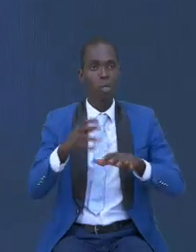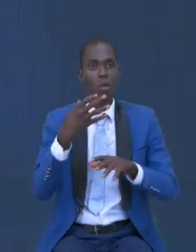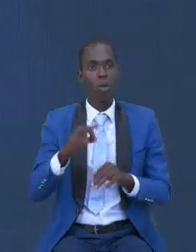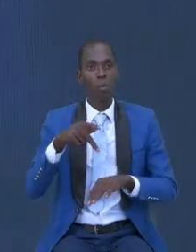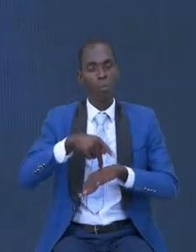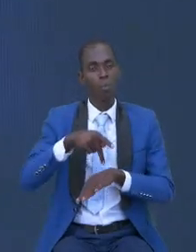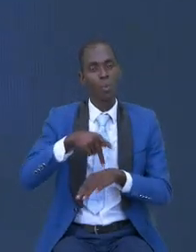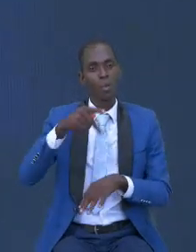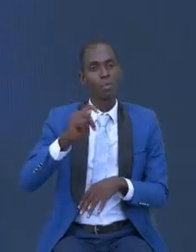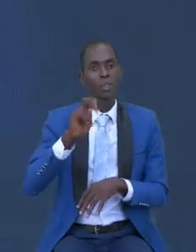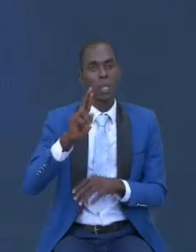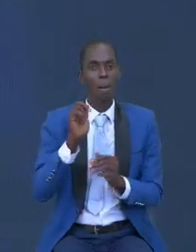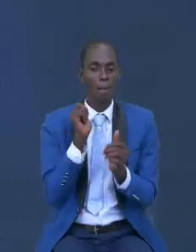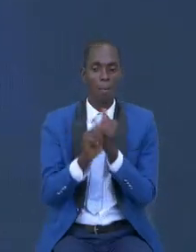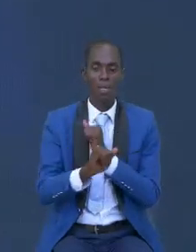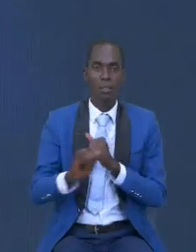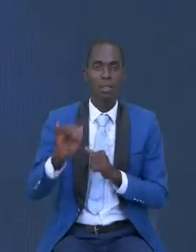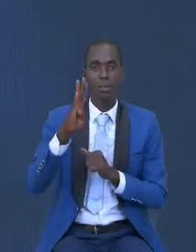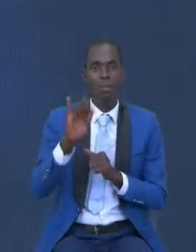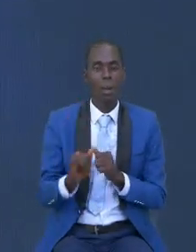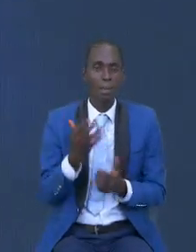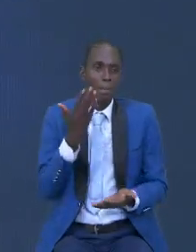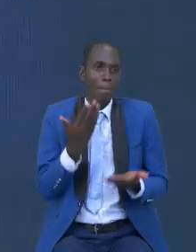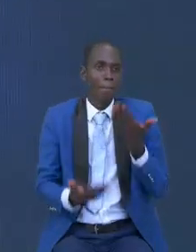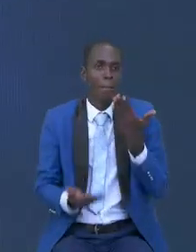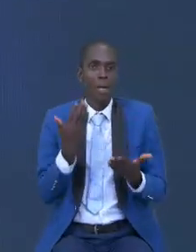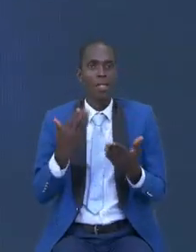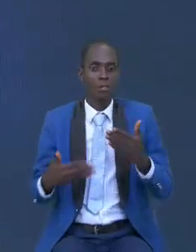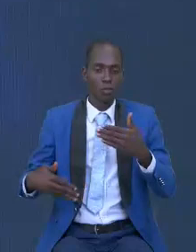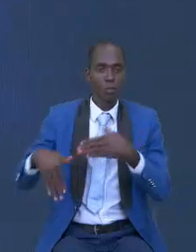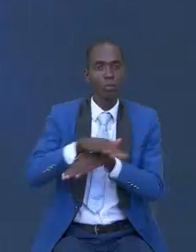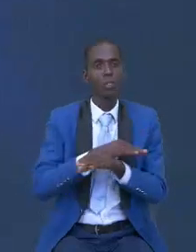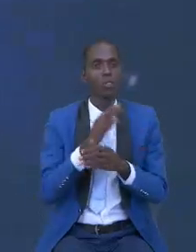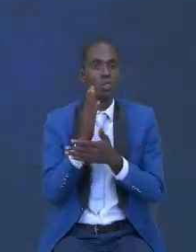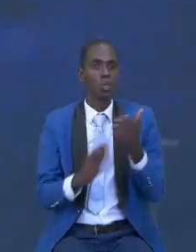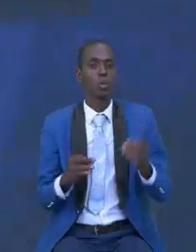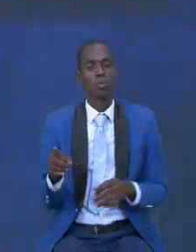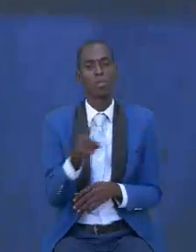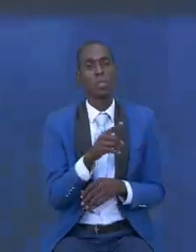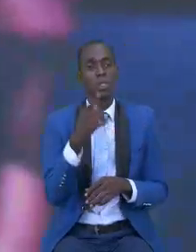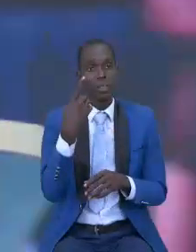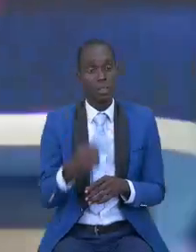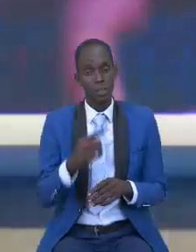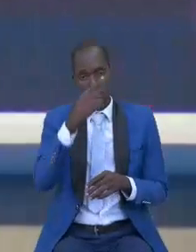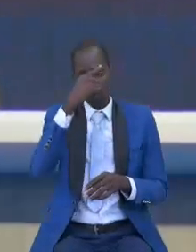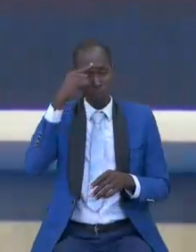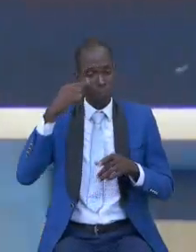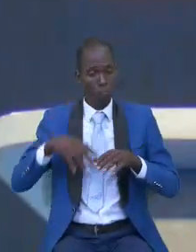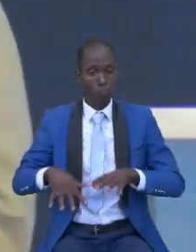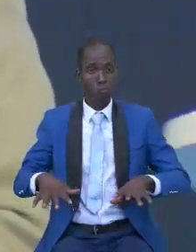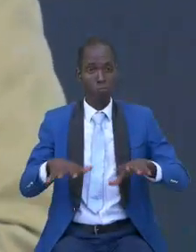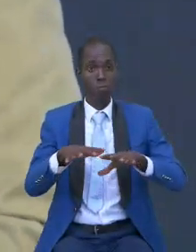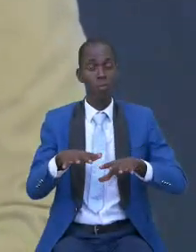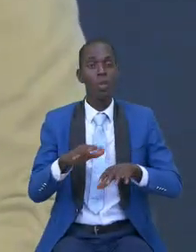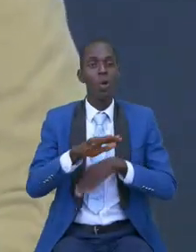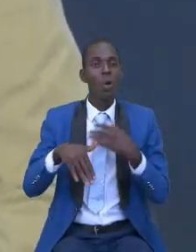by might overshadow some of them. The shadow of Peter, all those sick people that